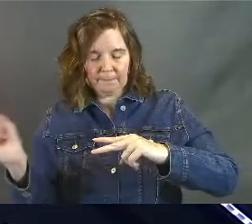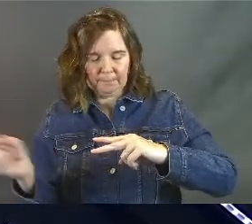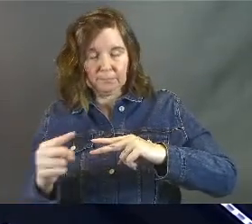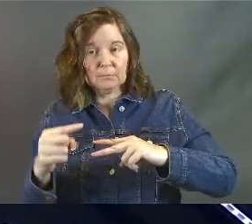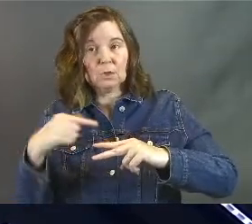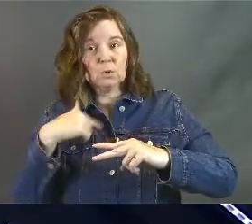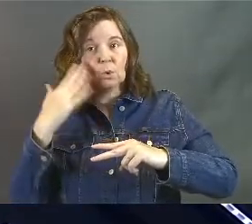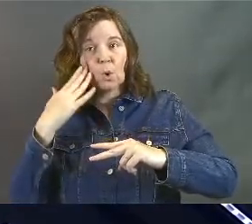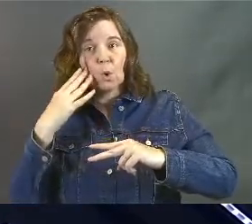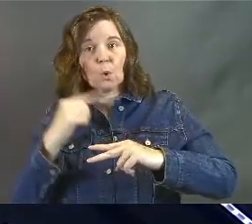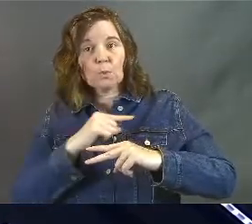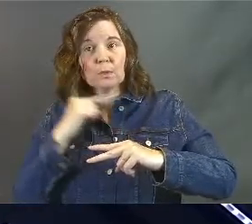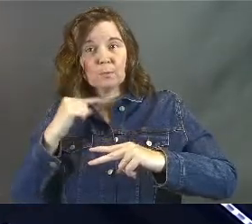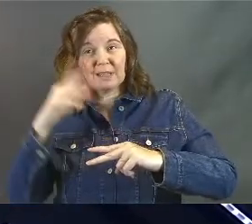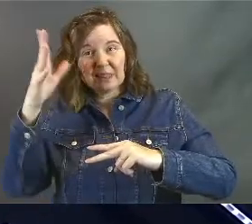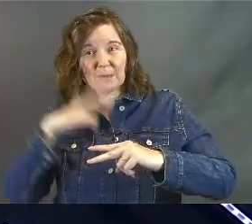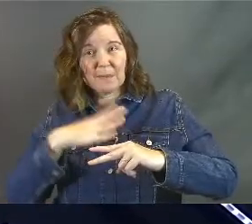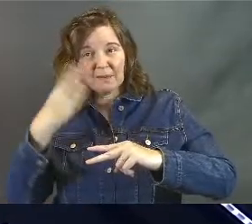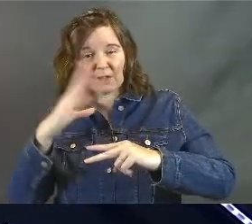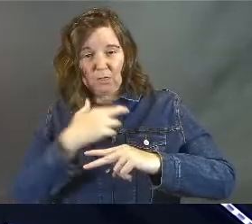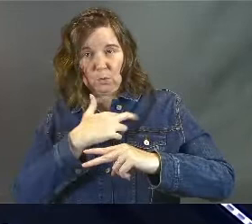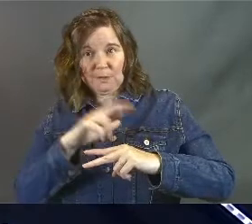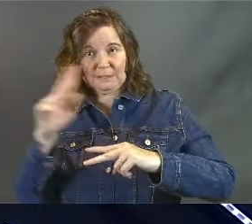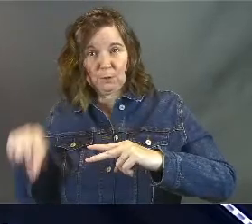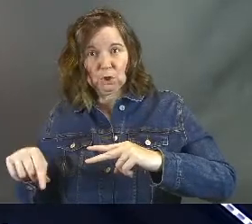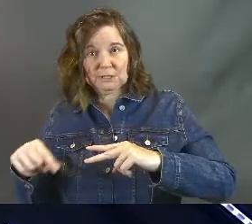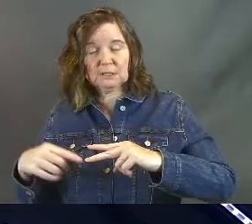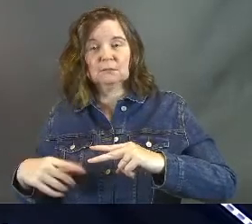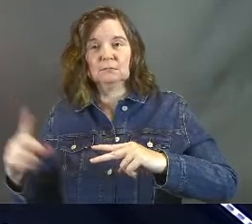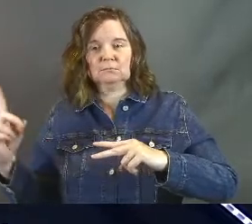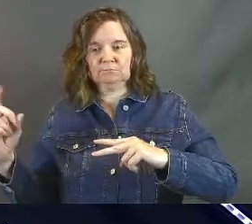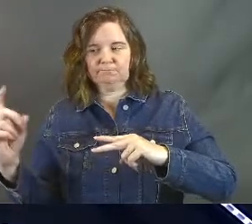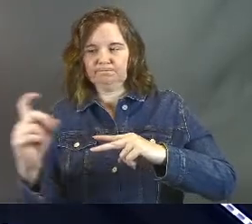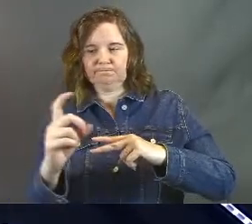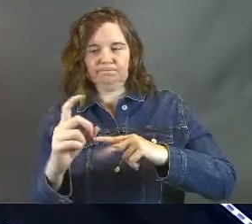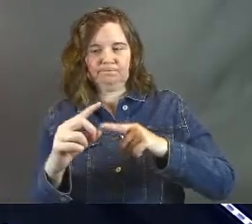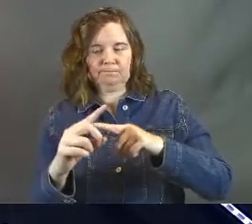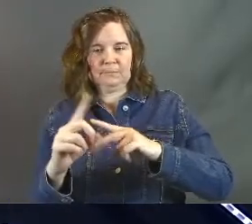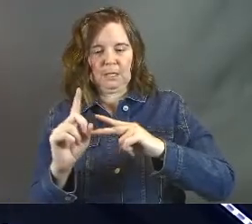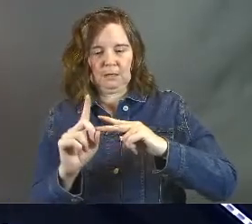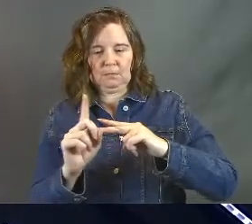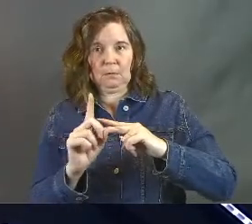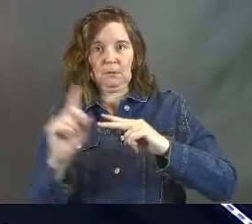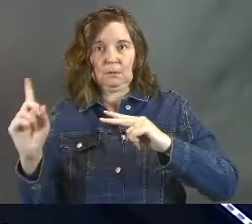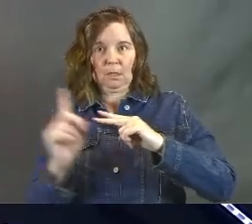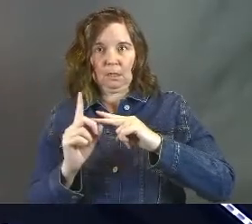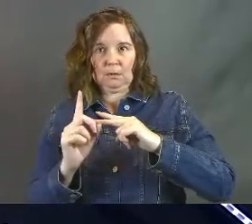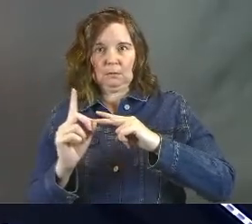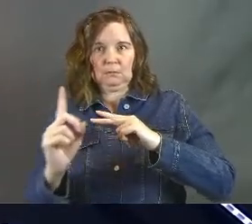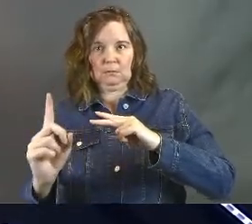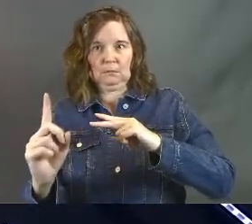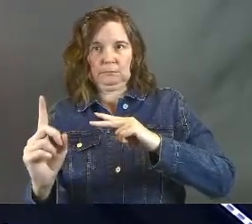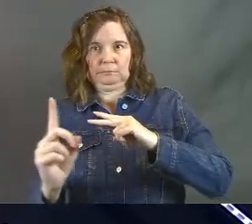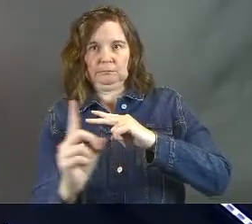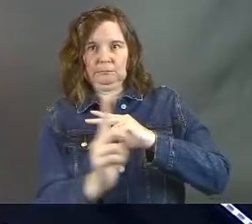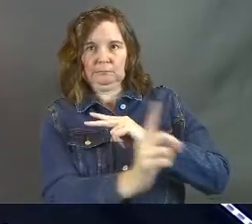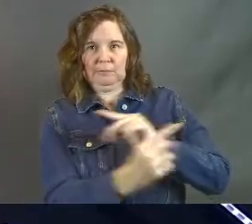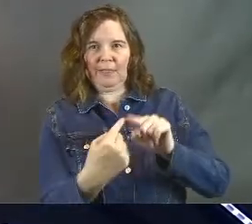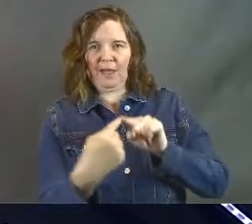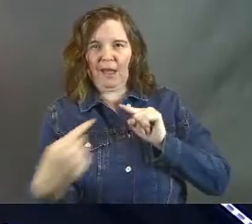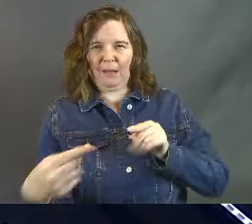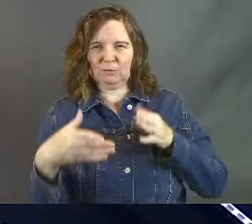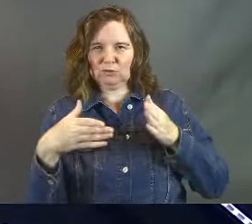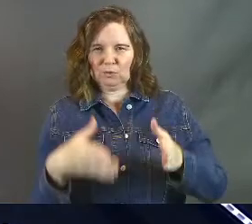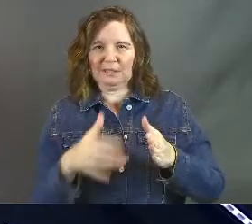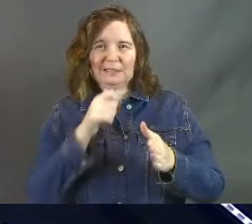the priest, the man of God, the religious person, this person just walks on the opposite side and does not help the man